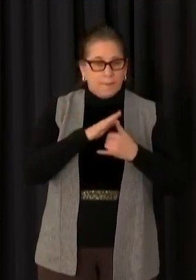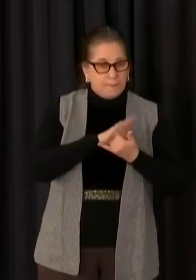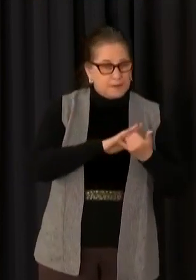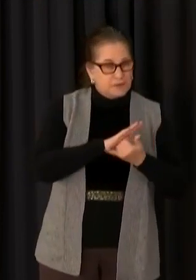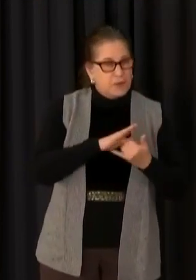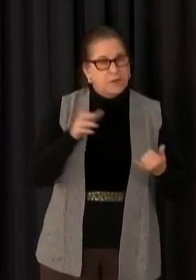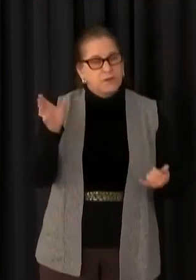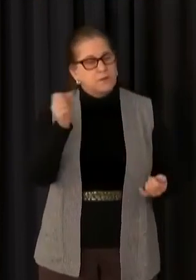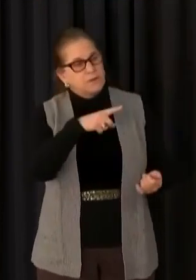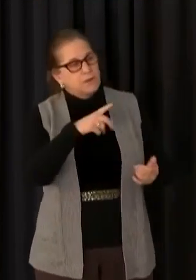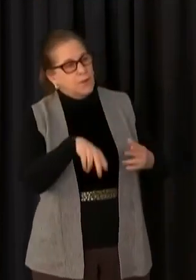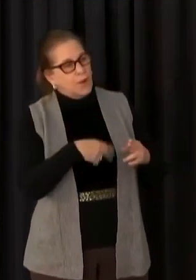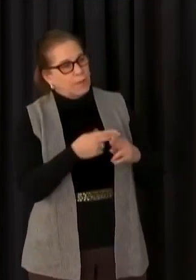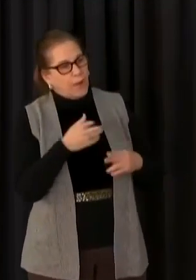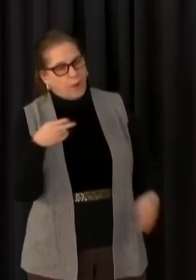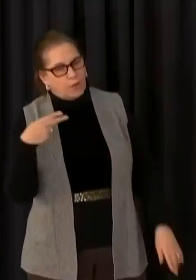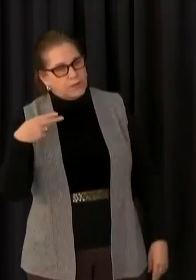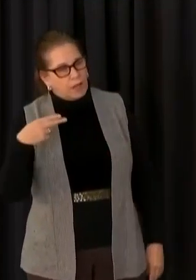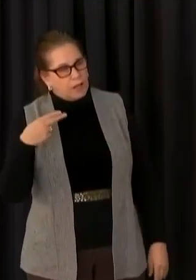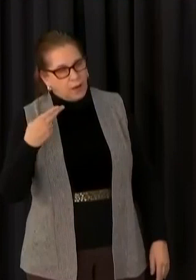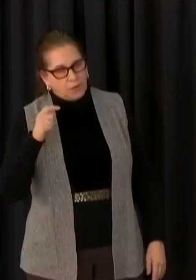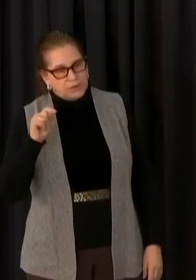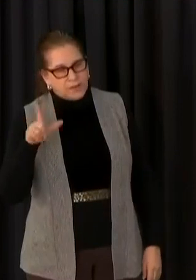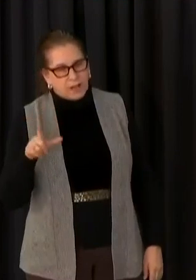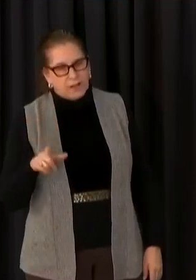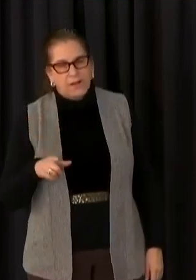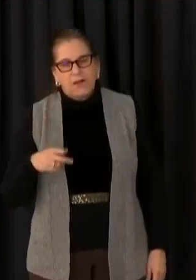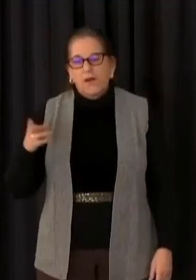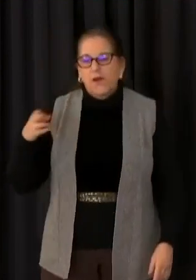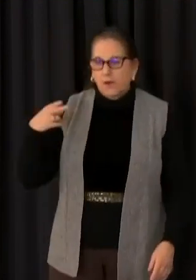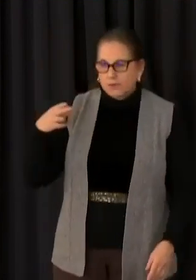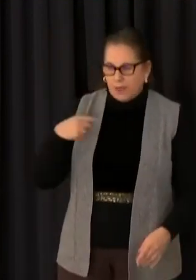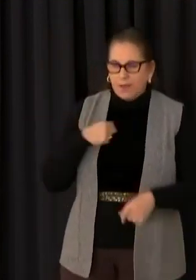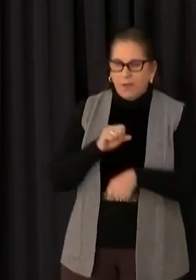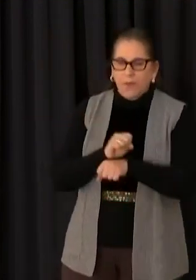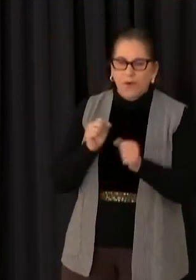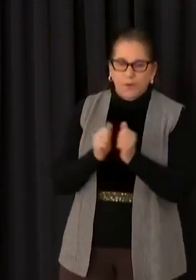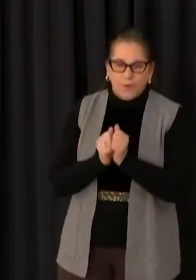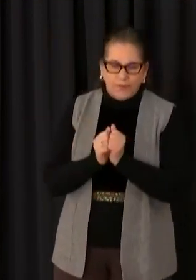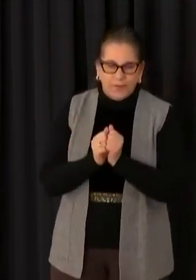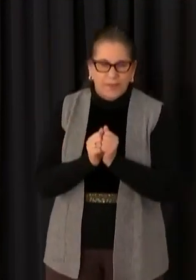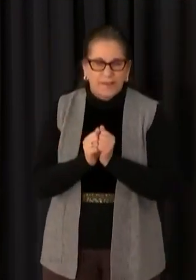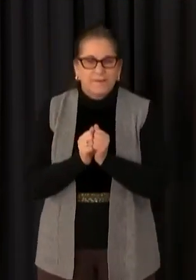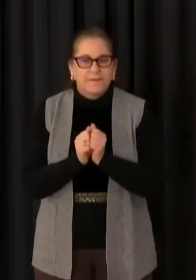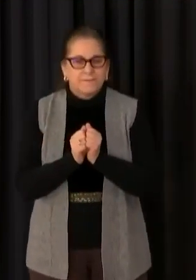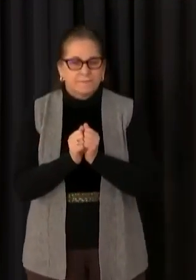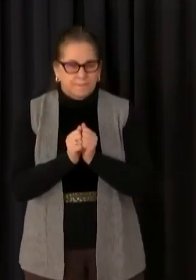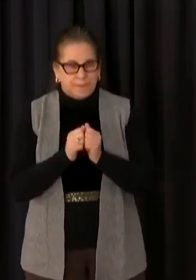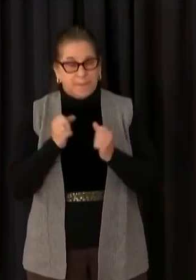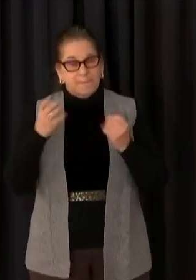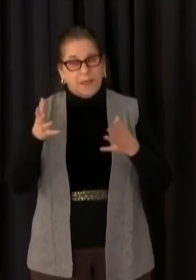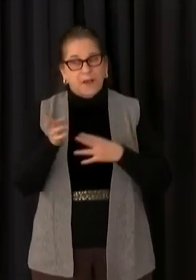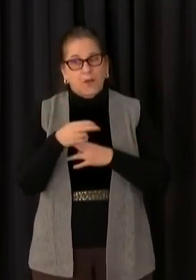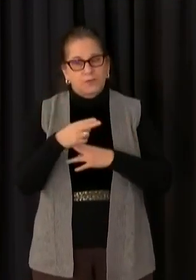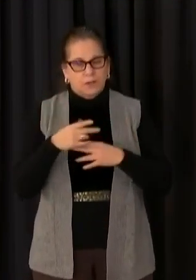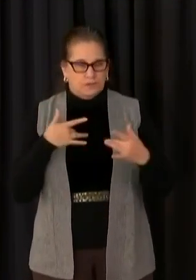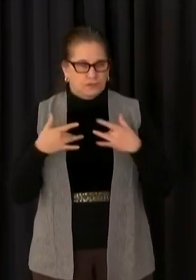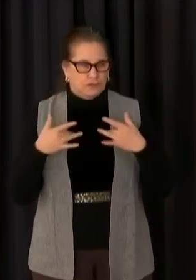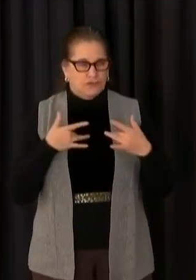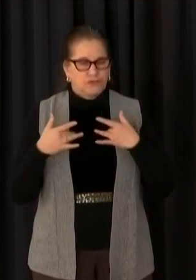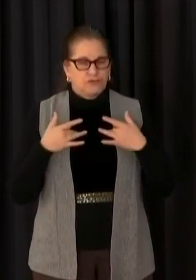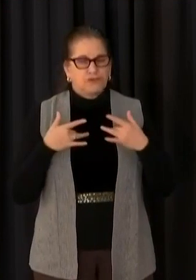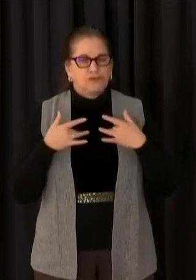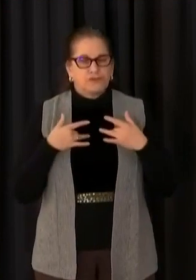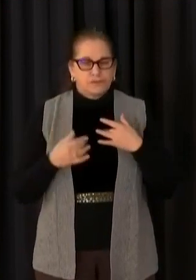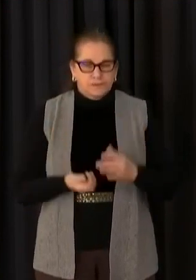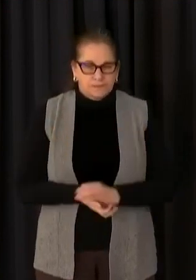hotels? The hotels we are working with, our hotels are very concerned. First